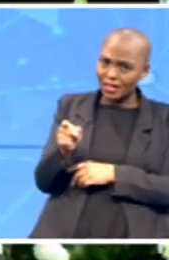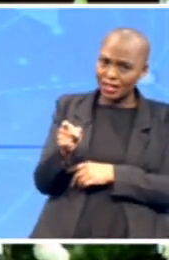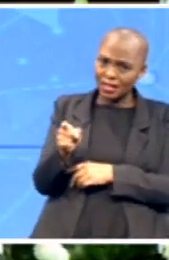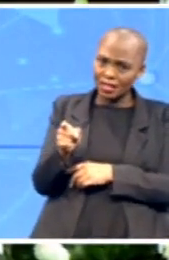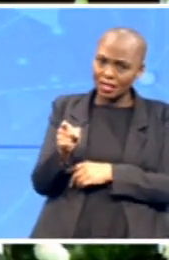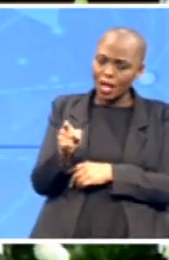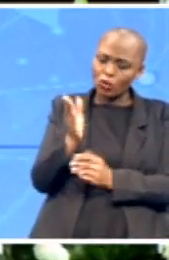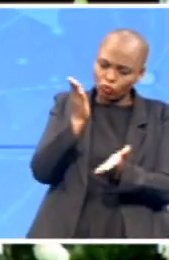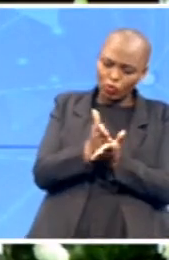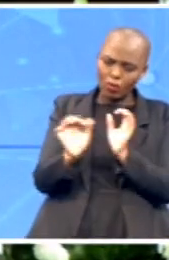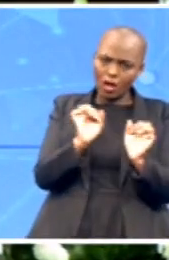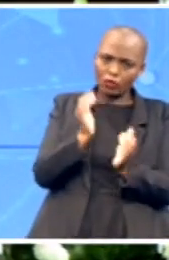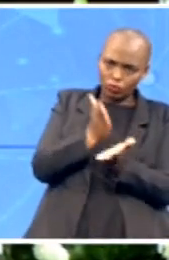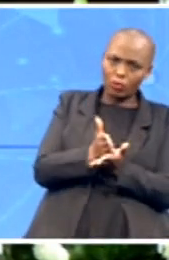Atewa.